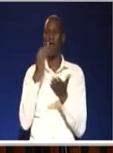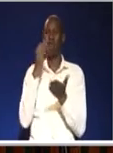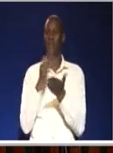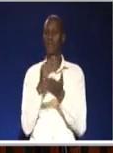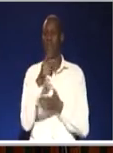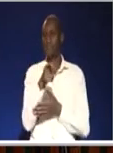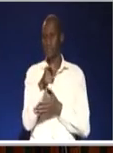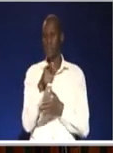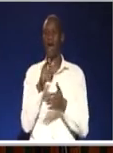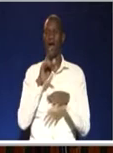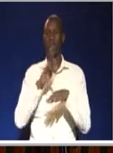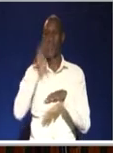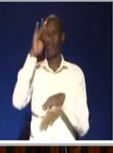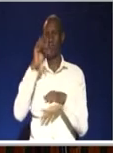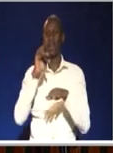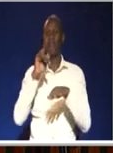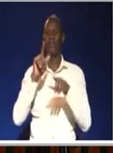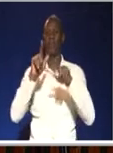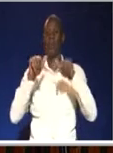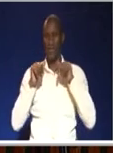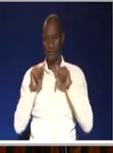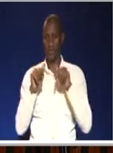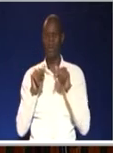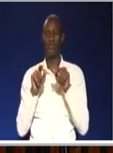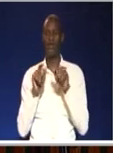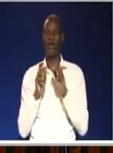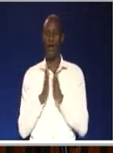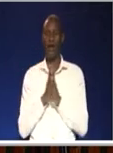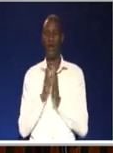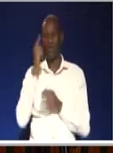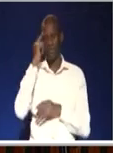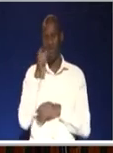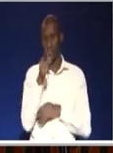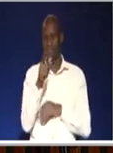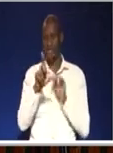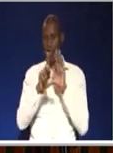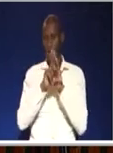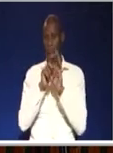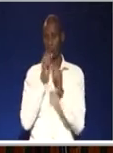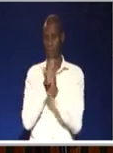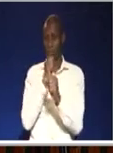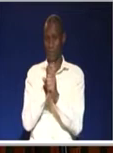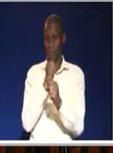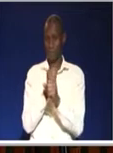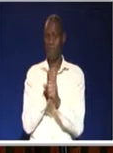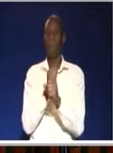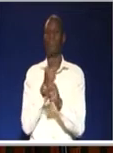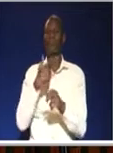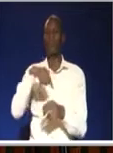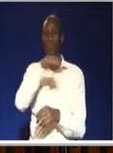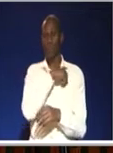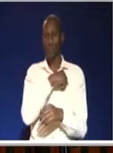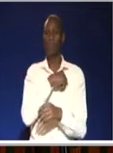factors that affect demand. And for this law to operate, we